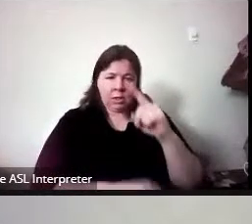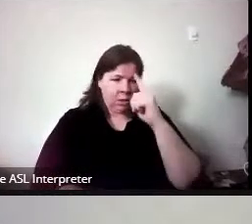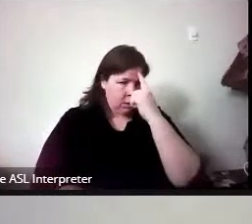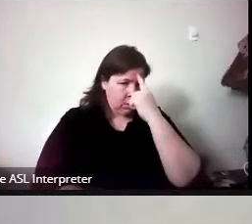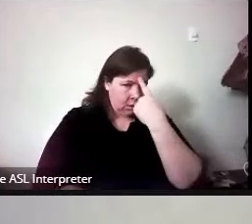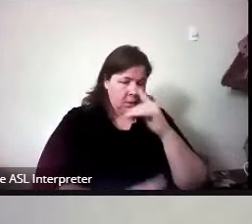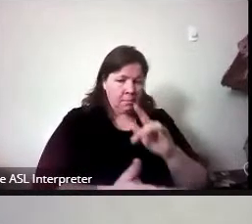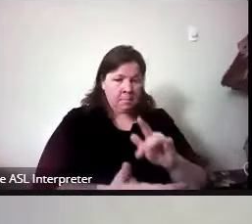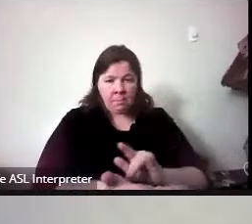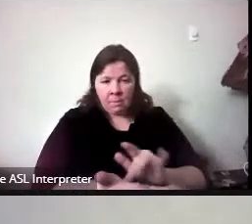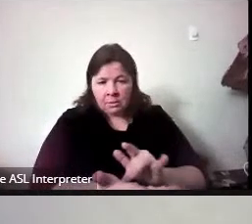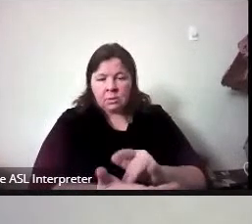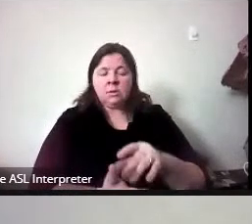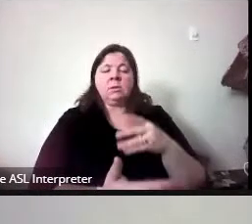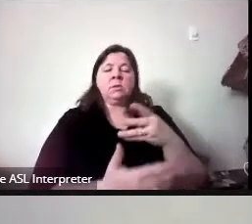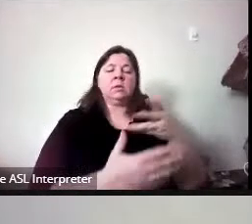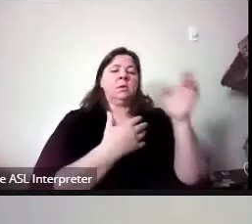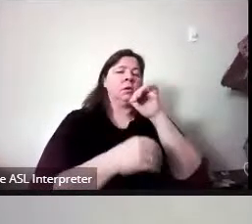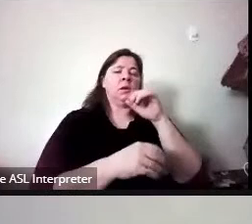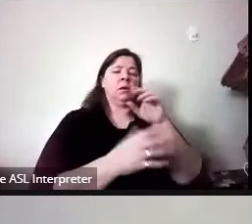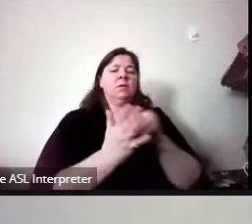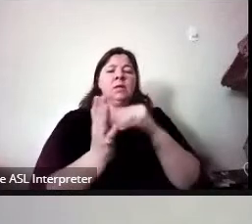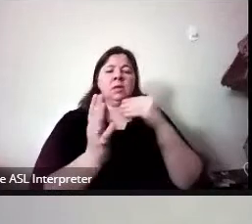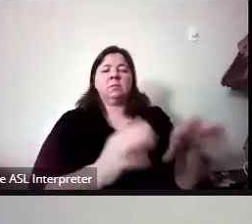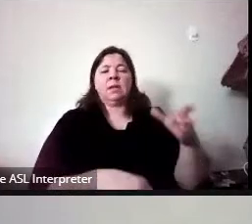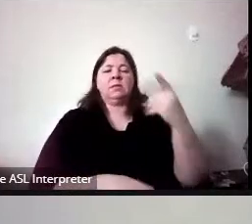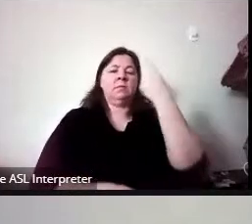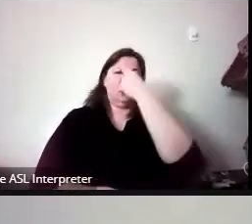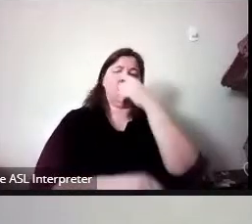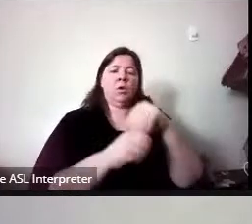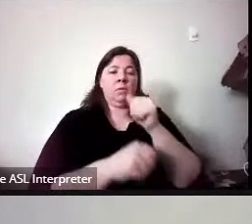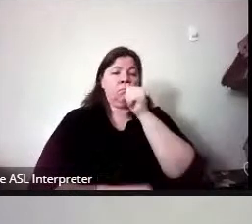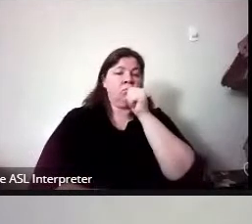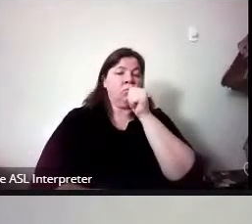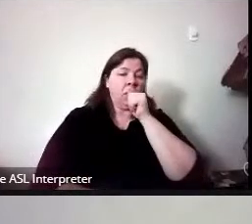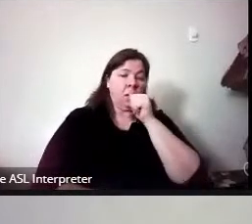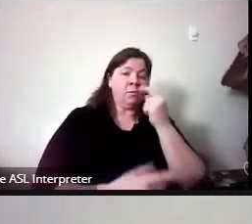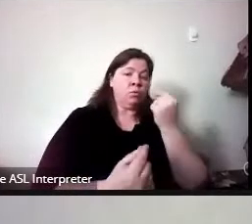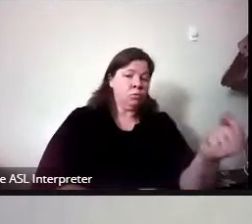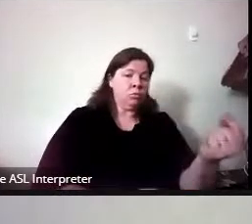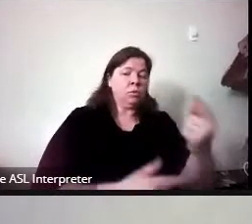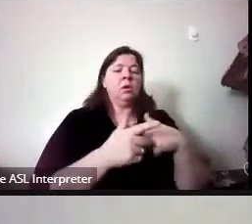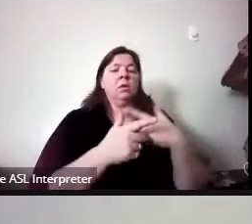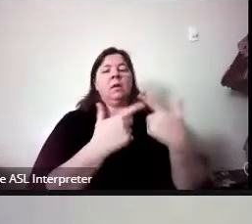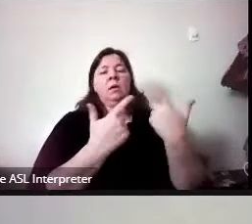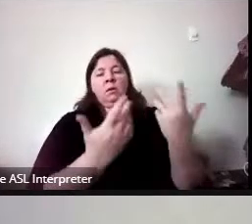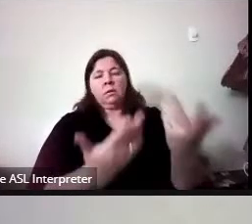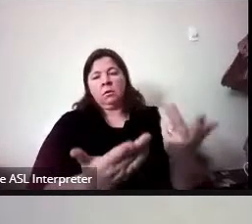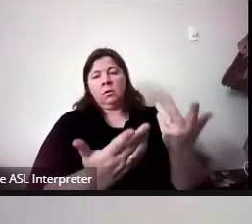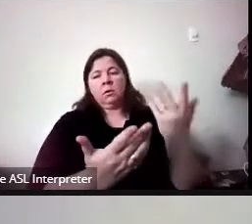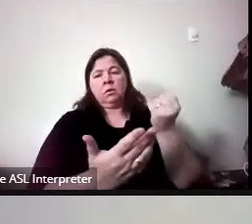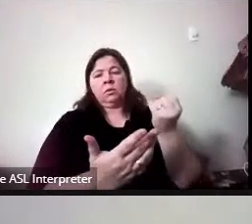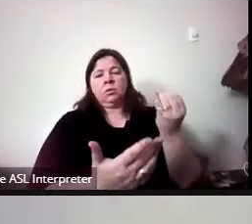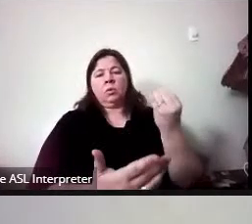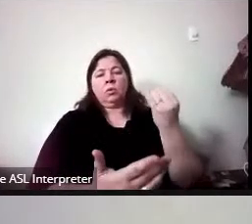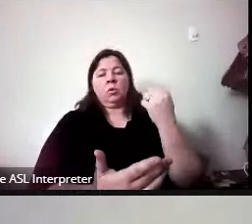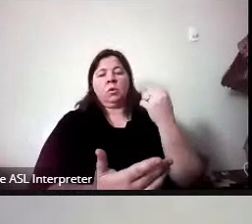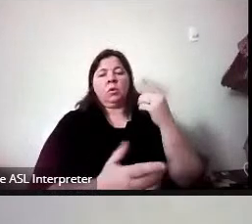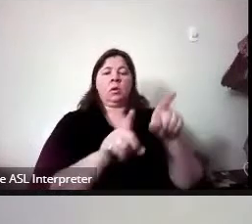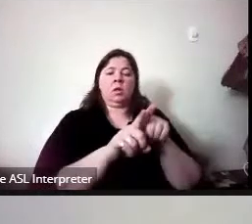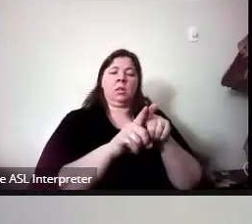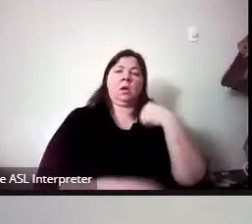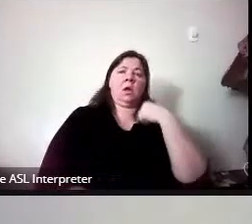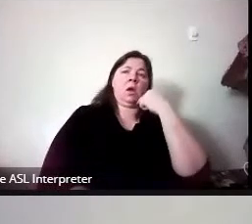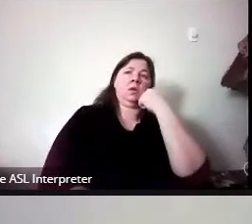the medicines and all this is very expensive if we do it privately. And so I